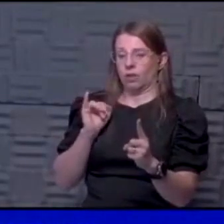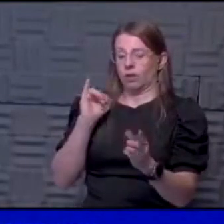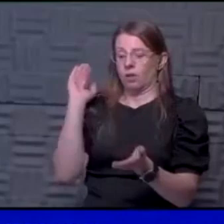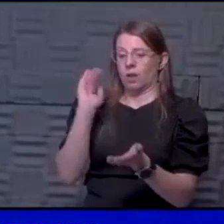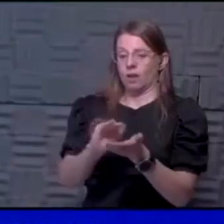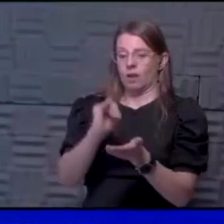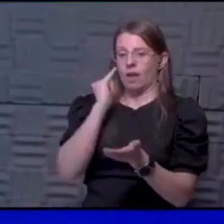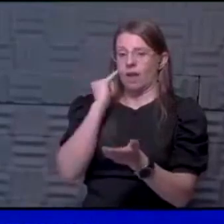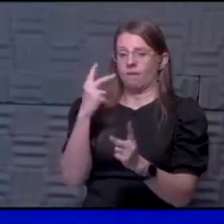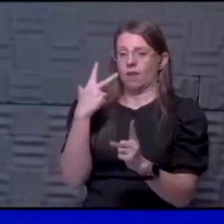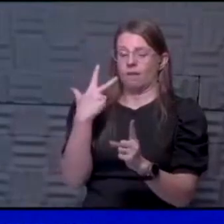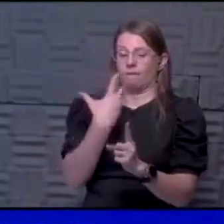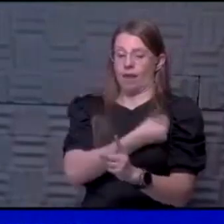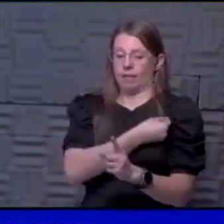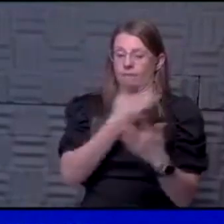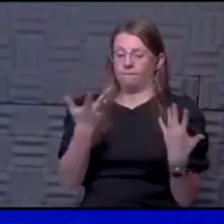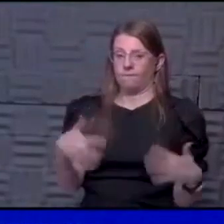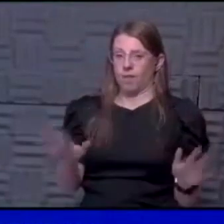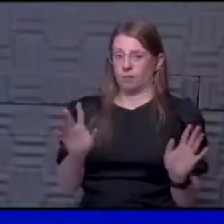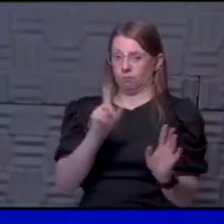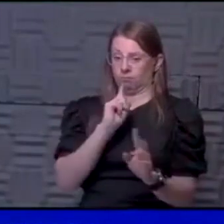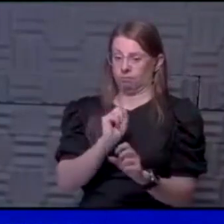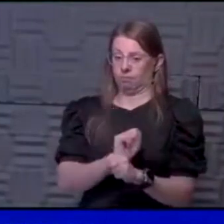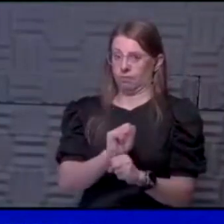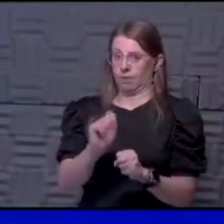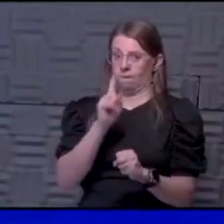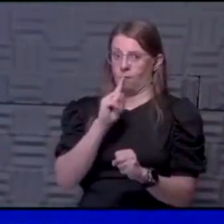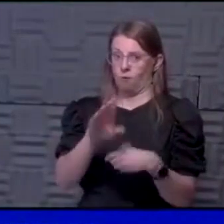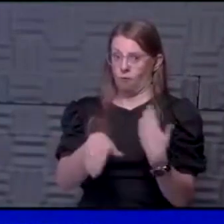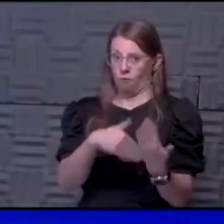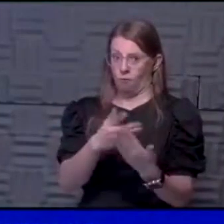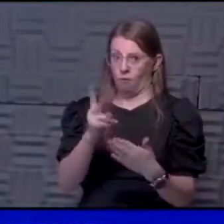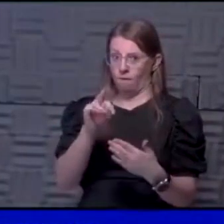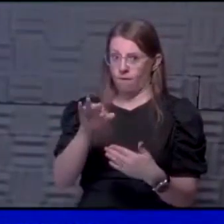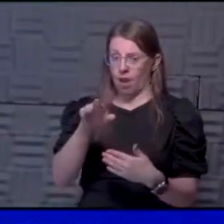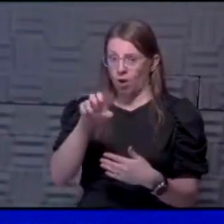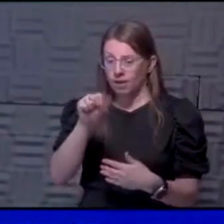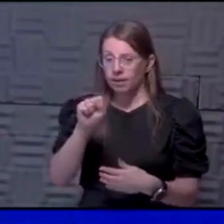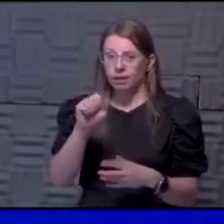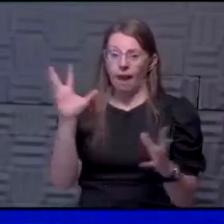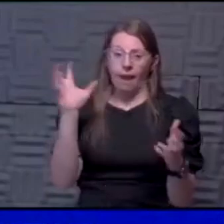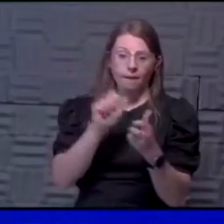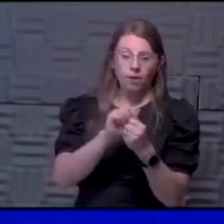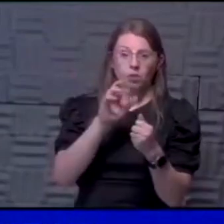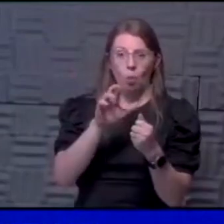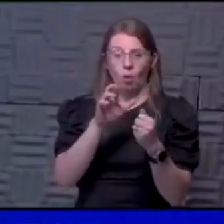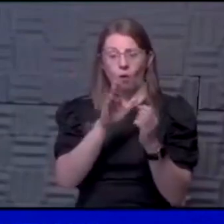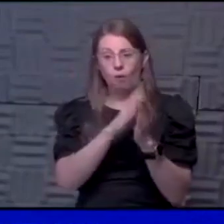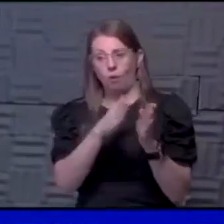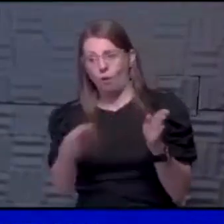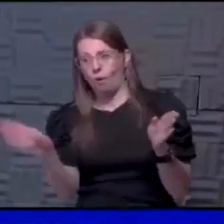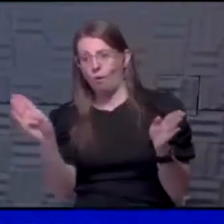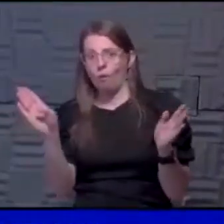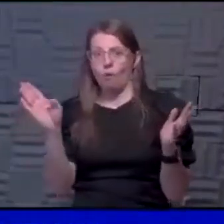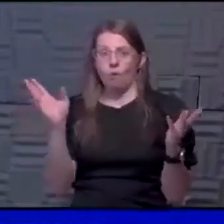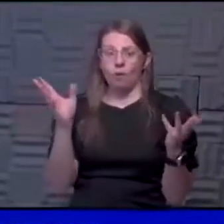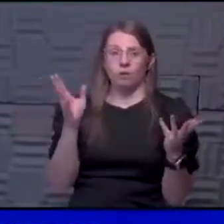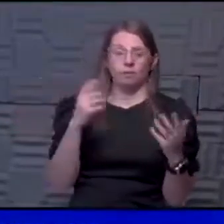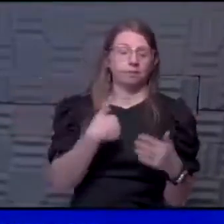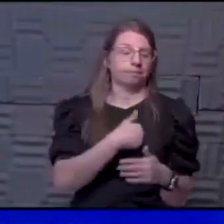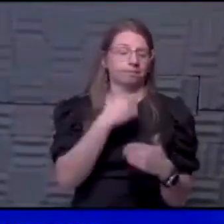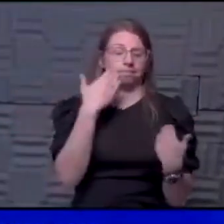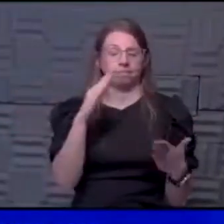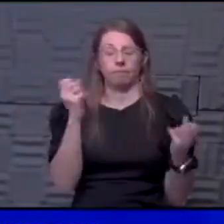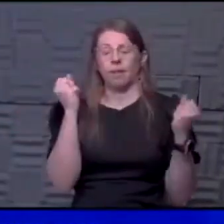significantly if you've been vaccinated. Is that true for all the variants? Is it an average? Is it across the board? Or do you know? Yeah, we don't really know a